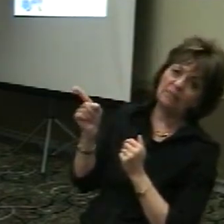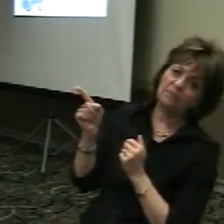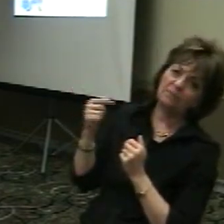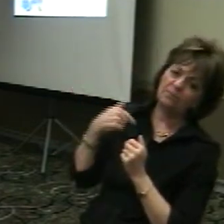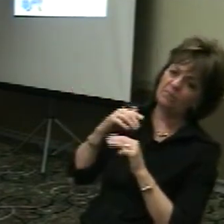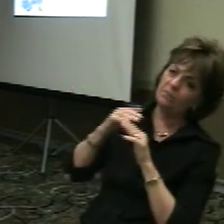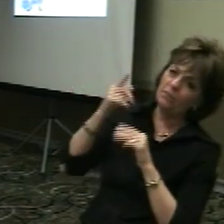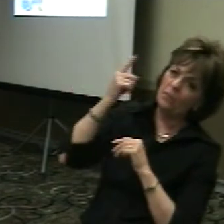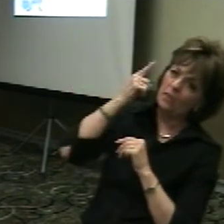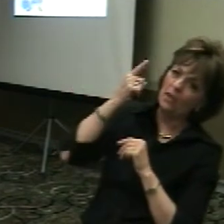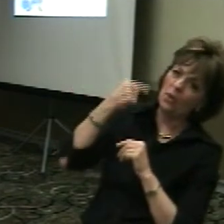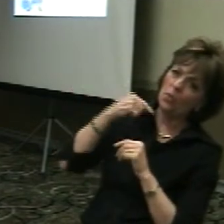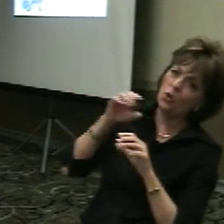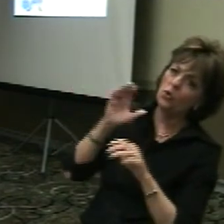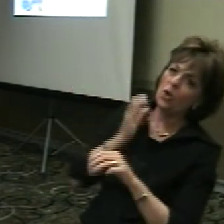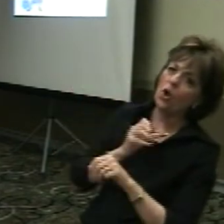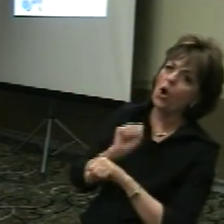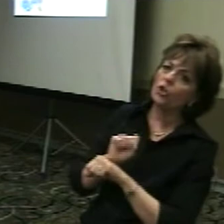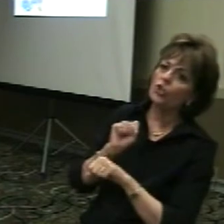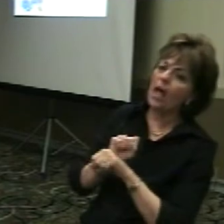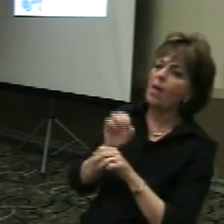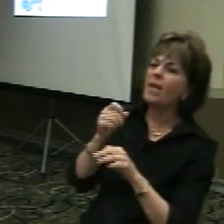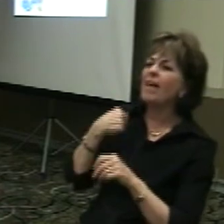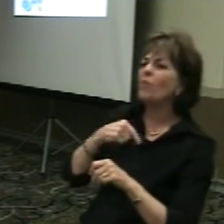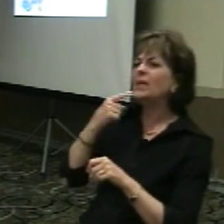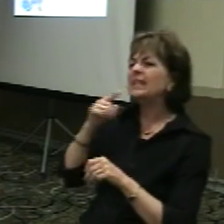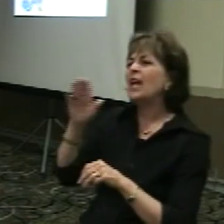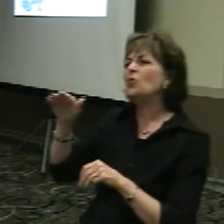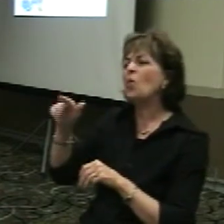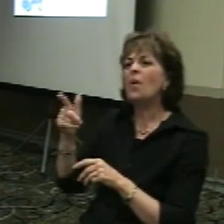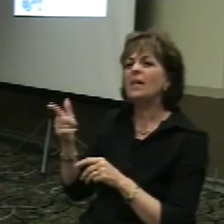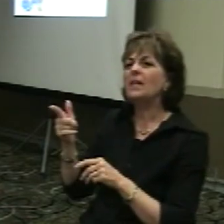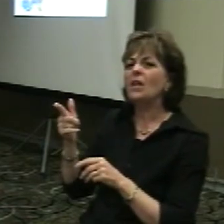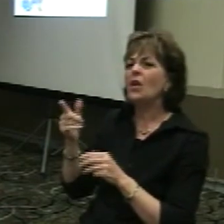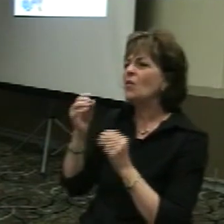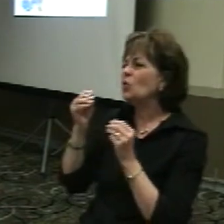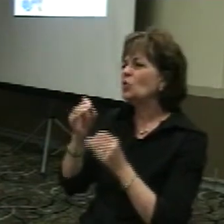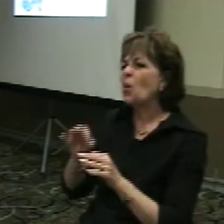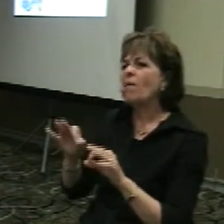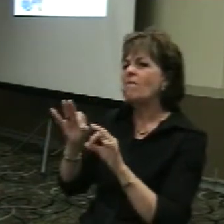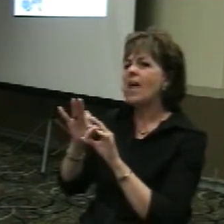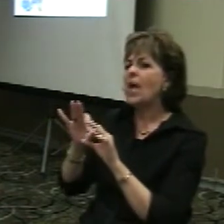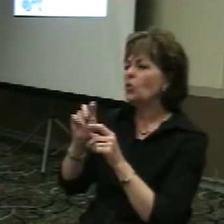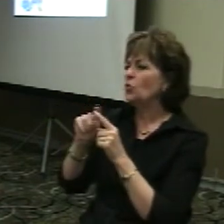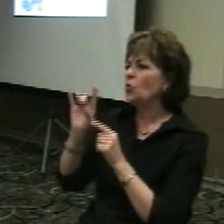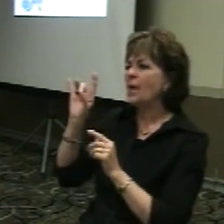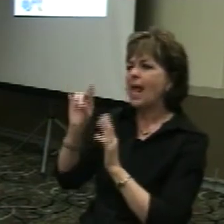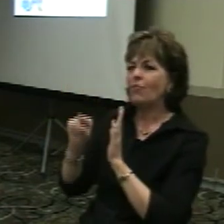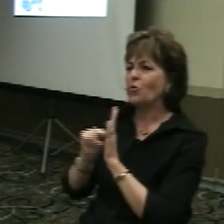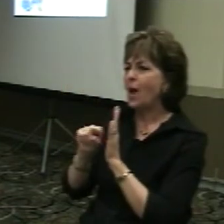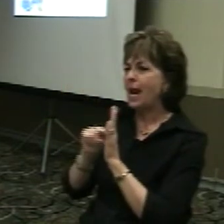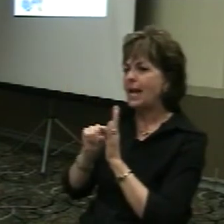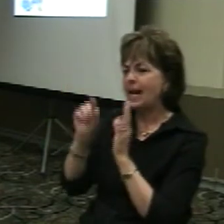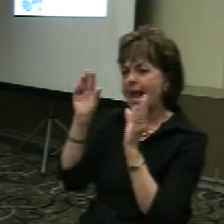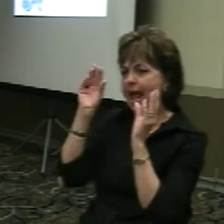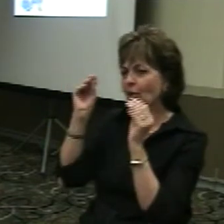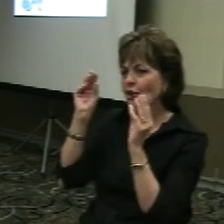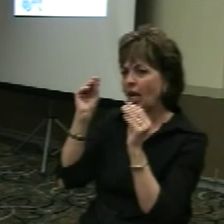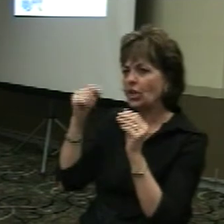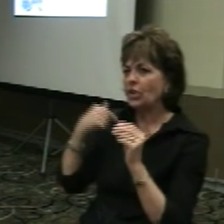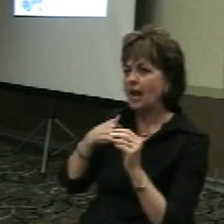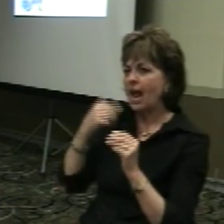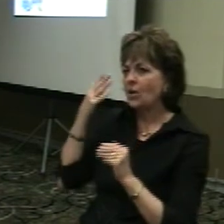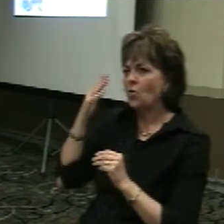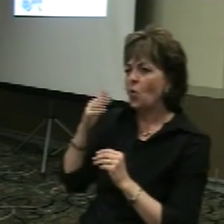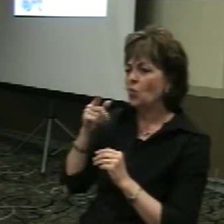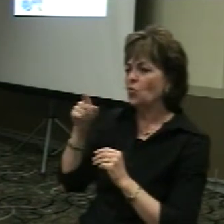I don't think that we're doing our job if we say, you know what, there isn't any value to grade 3 education. I don't